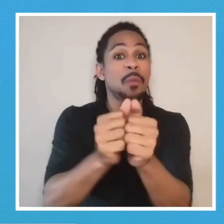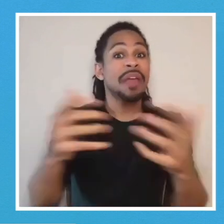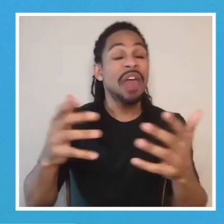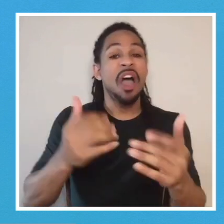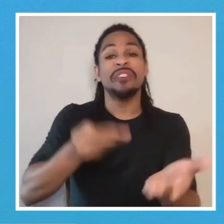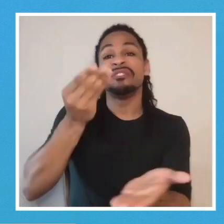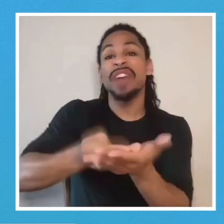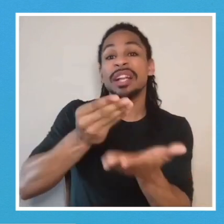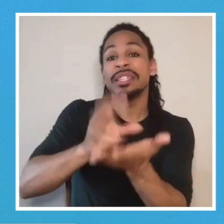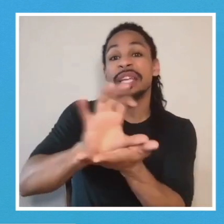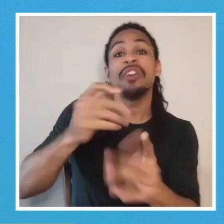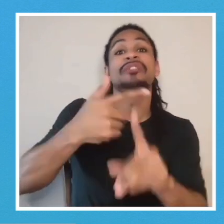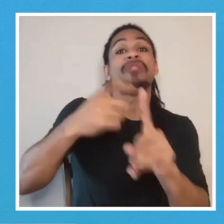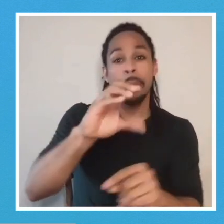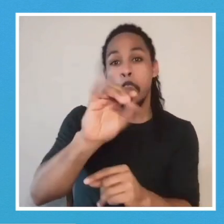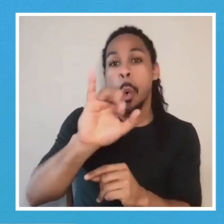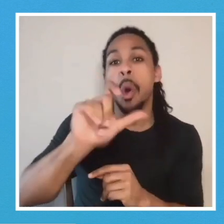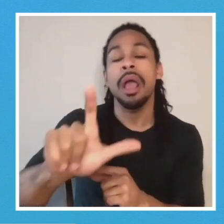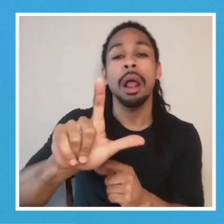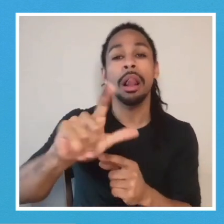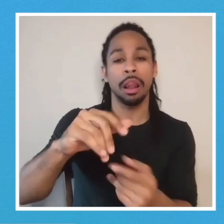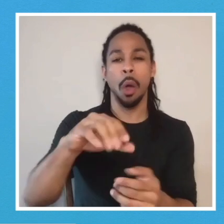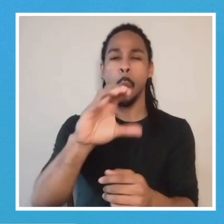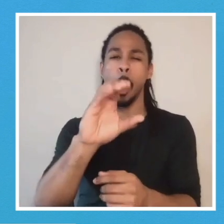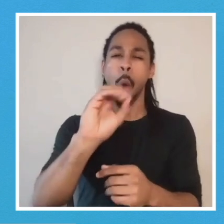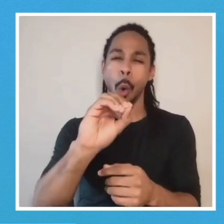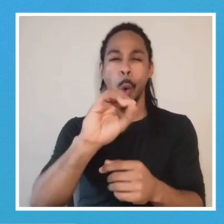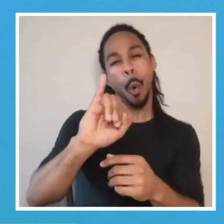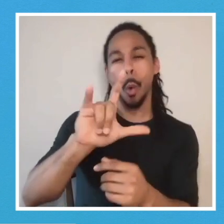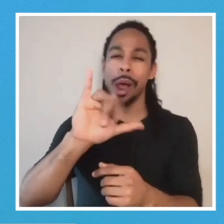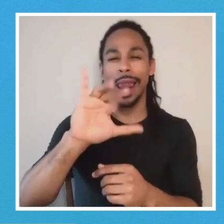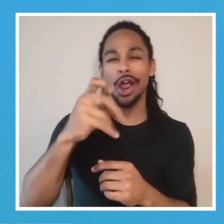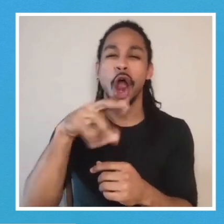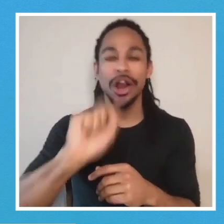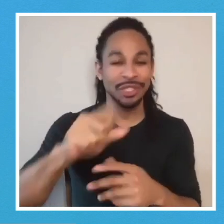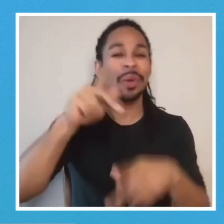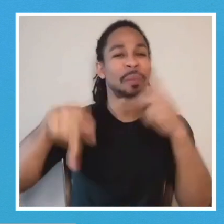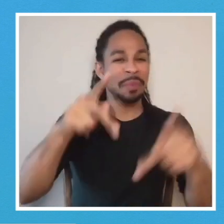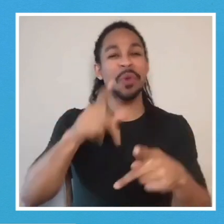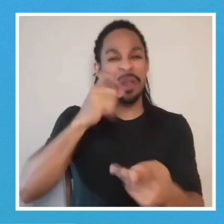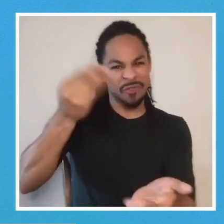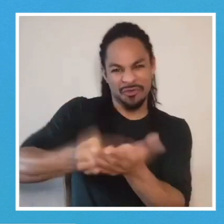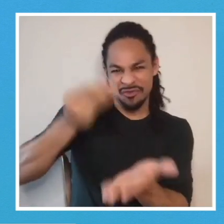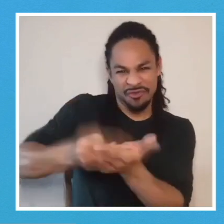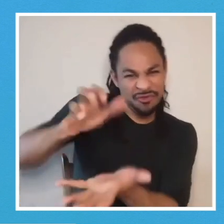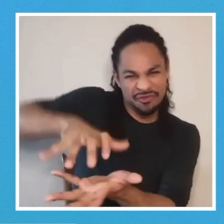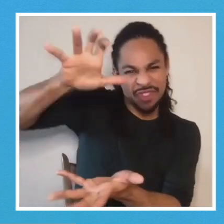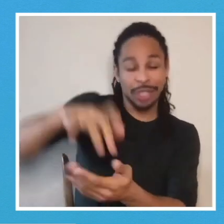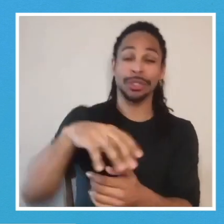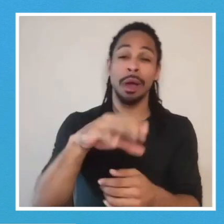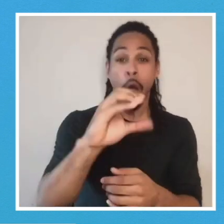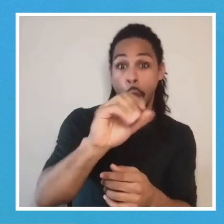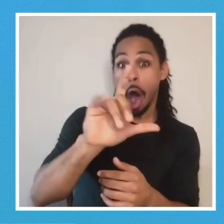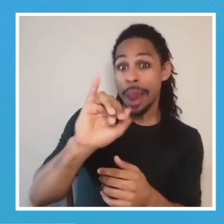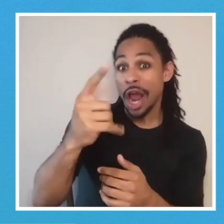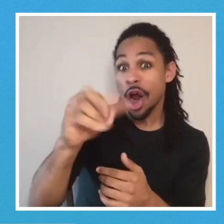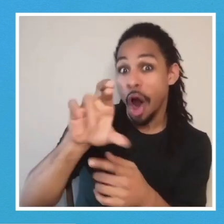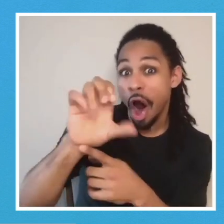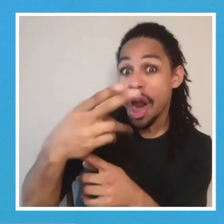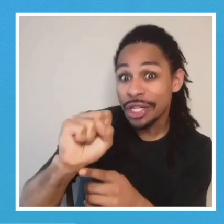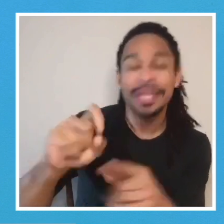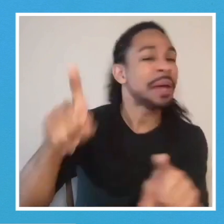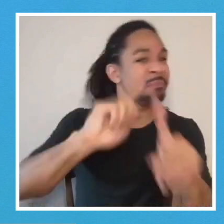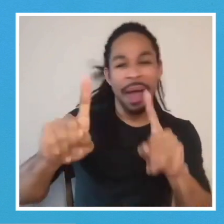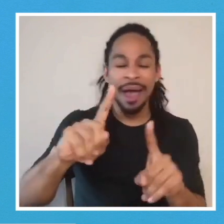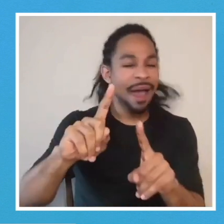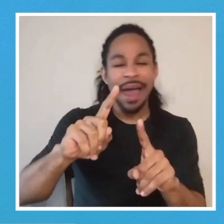oil oligarchs. Oligarchs? Is that a thing? Can I just make up a new word? Oligarchs. Let's do that. We're minting new